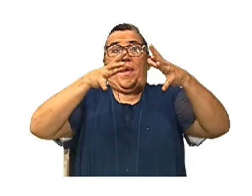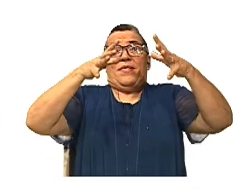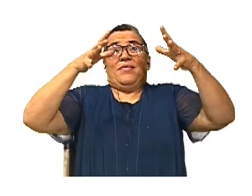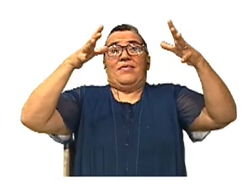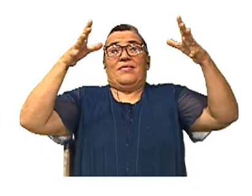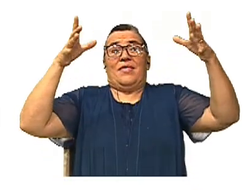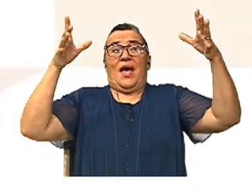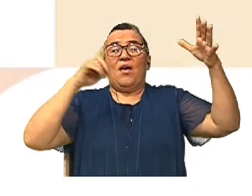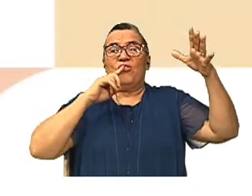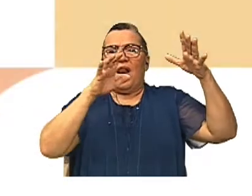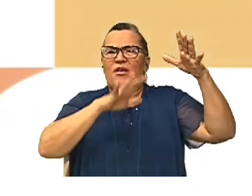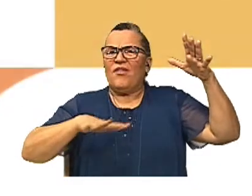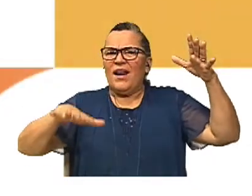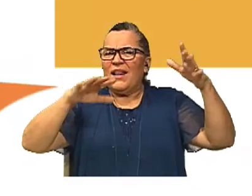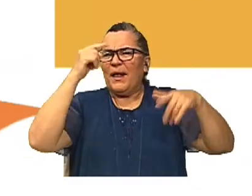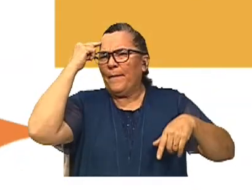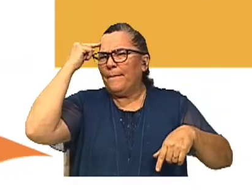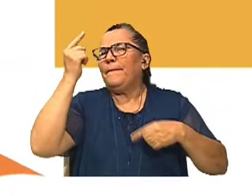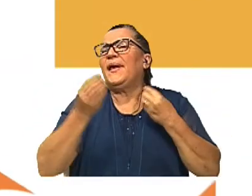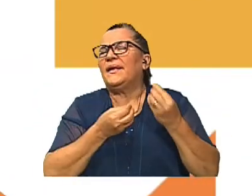Think about this. What is it?